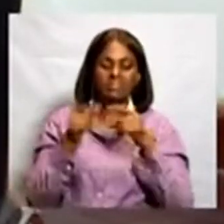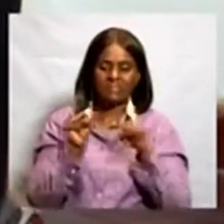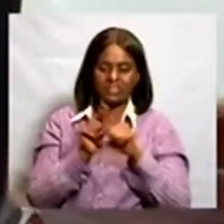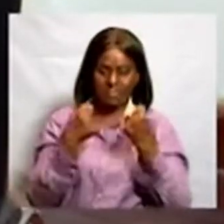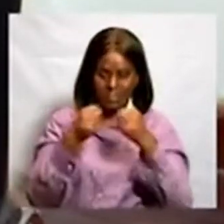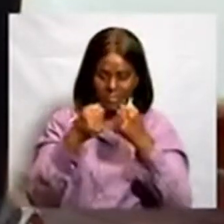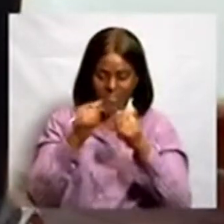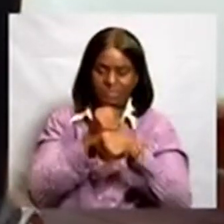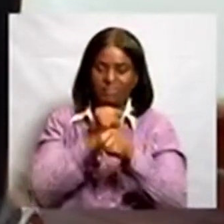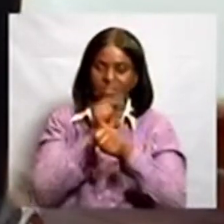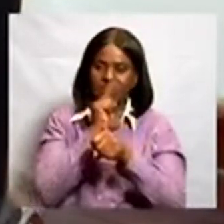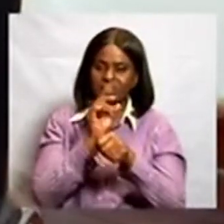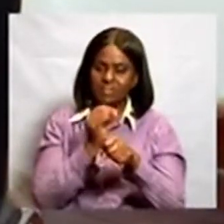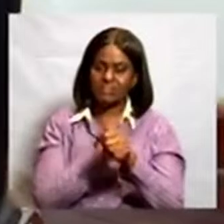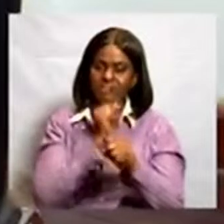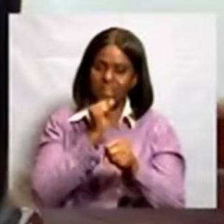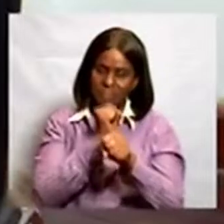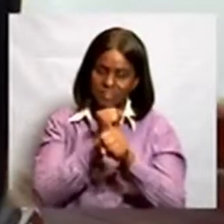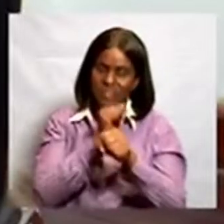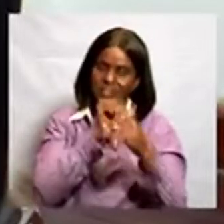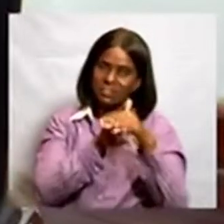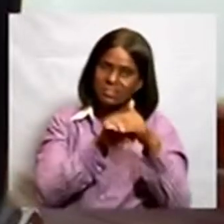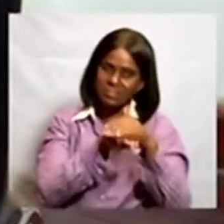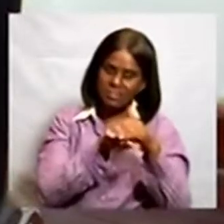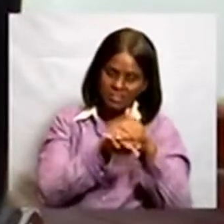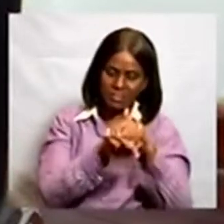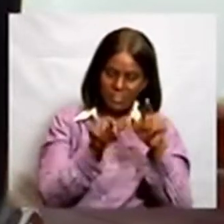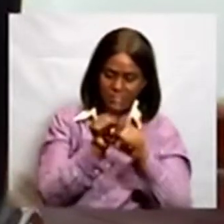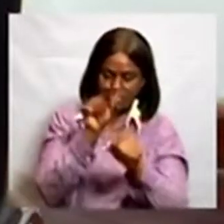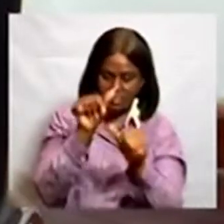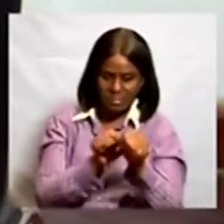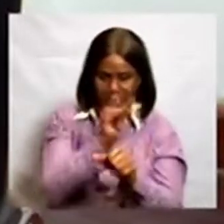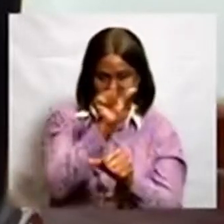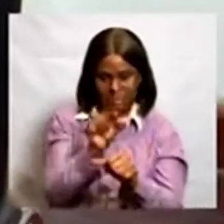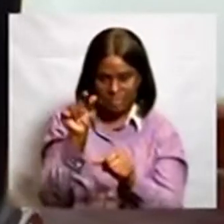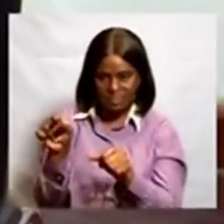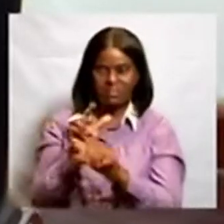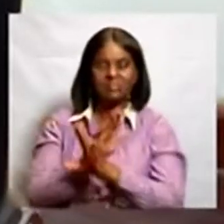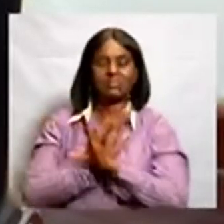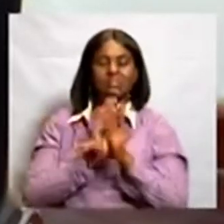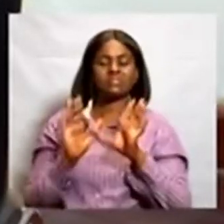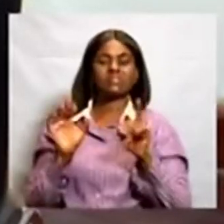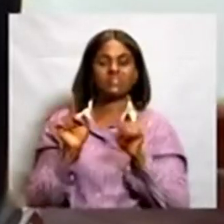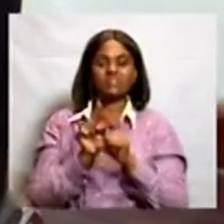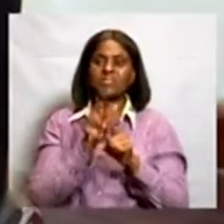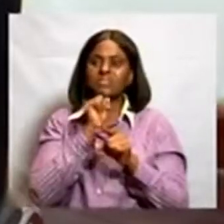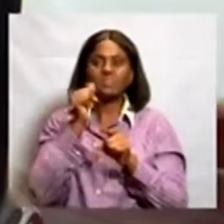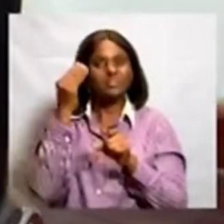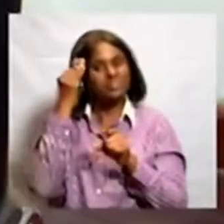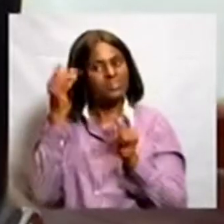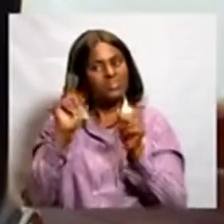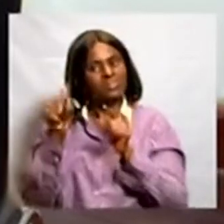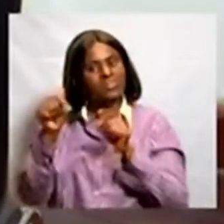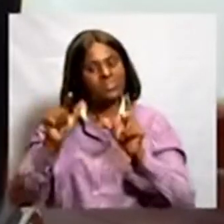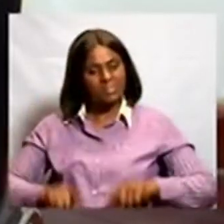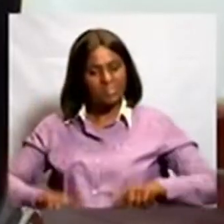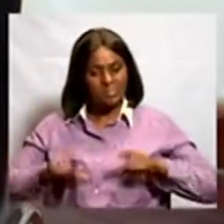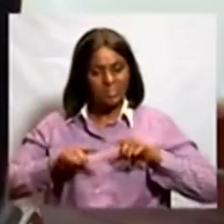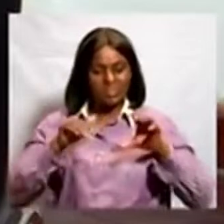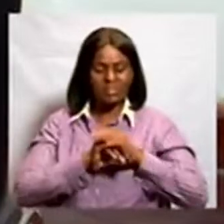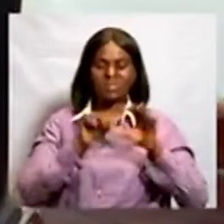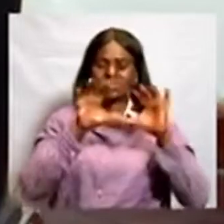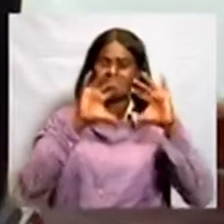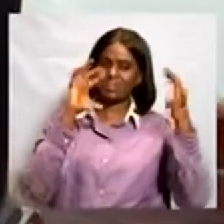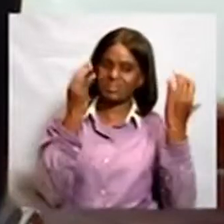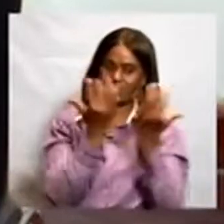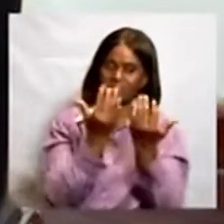and ensure that our work is accessed by each and every citizen, regardless of where they are on the globe